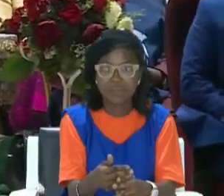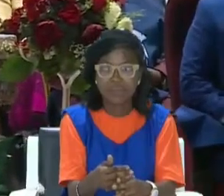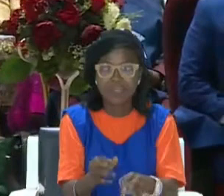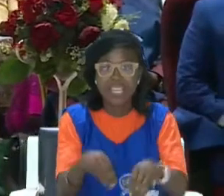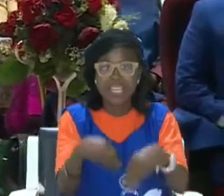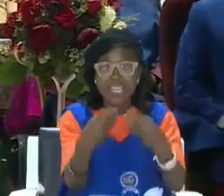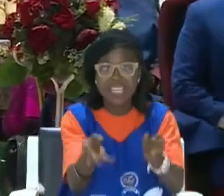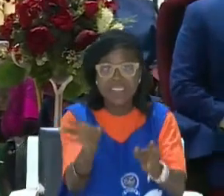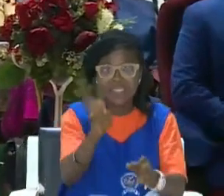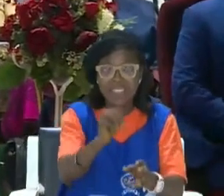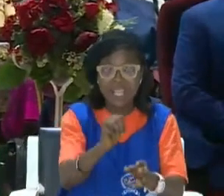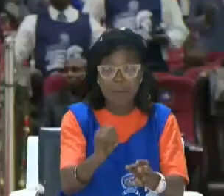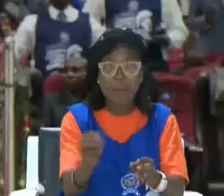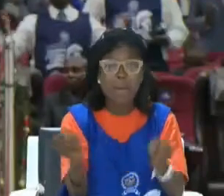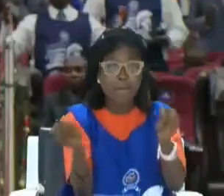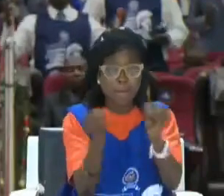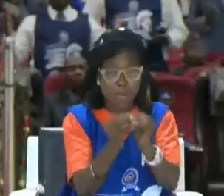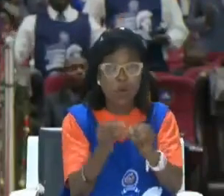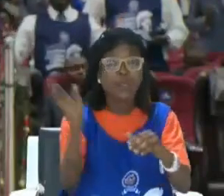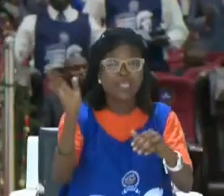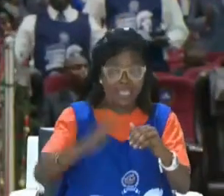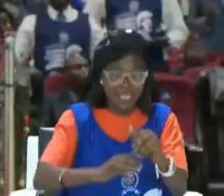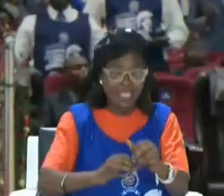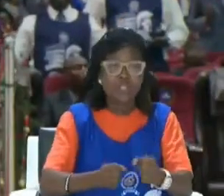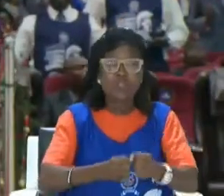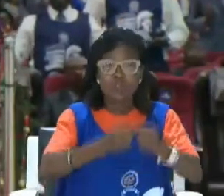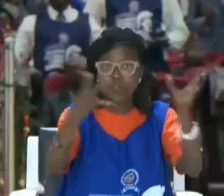Give them more than sufficient blessings.